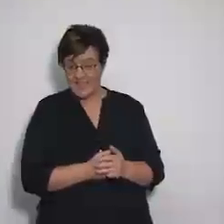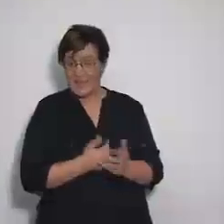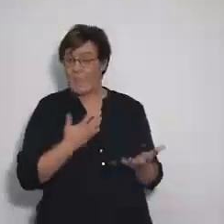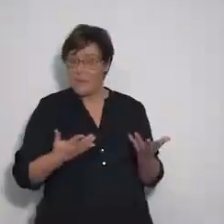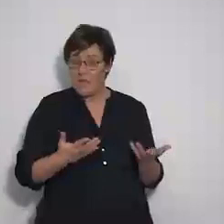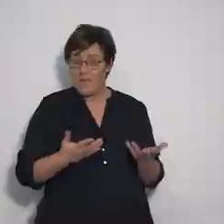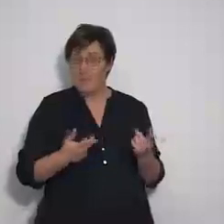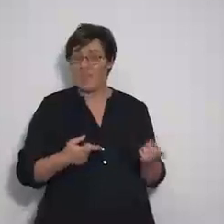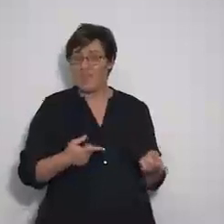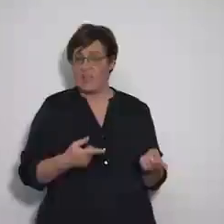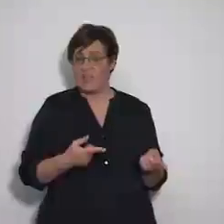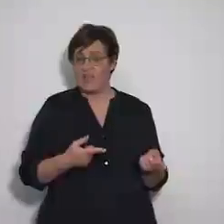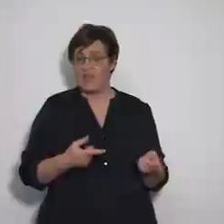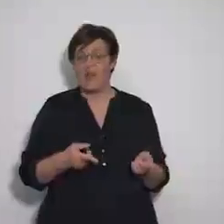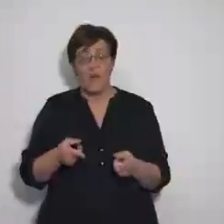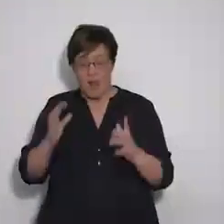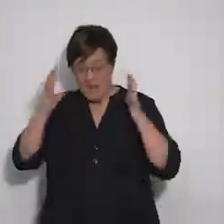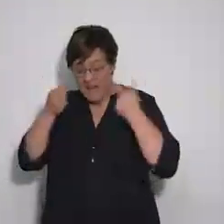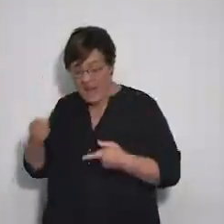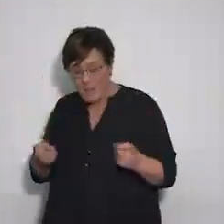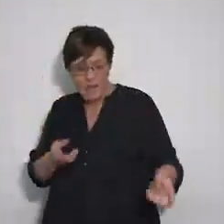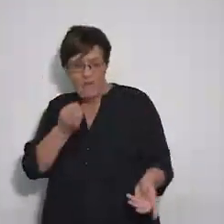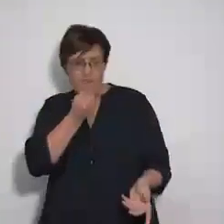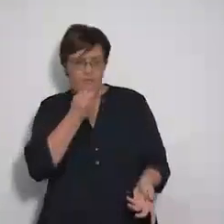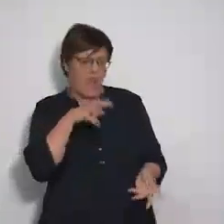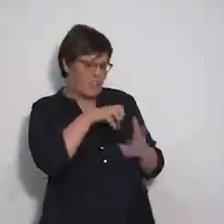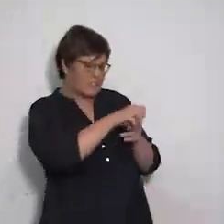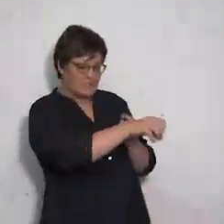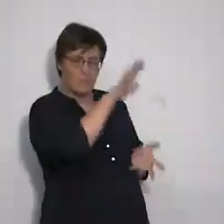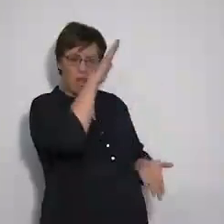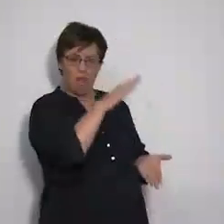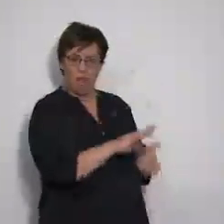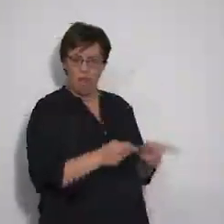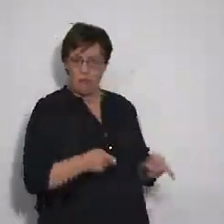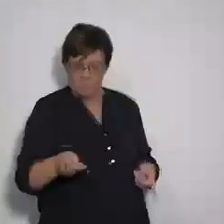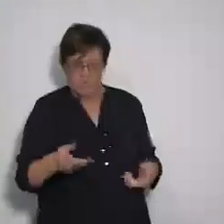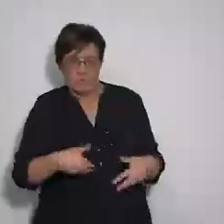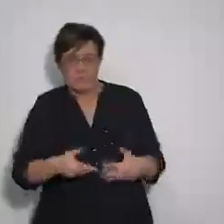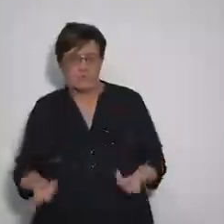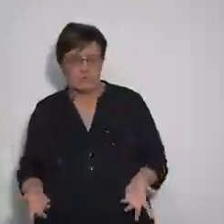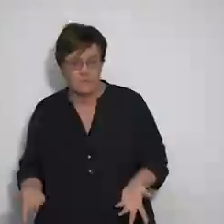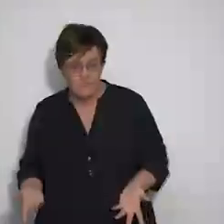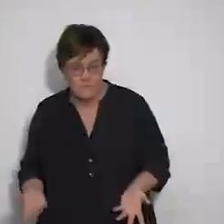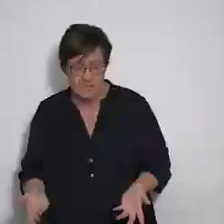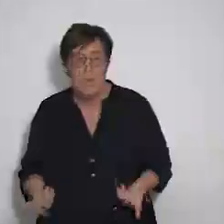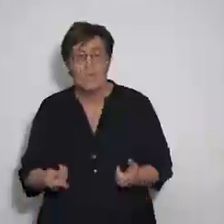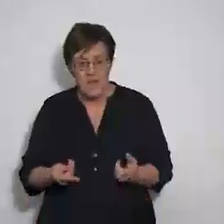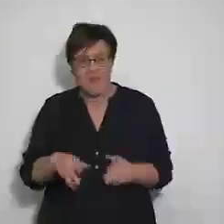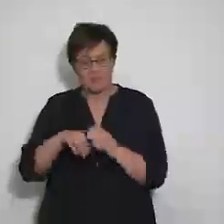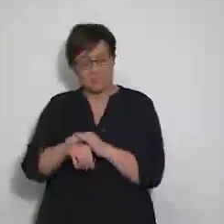area, maybe the prey is starting to run out a little. So what we're seeing is